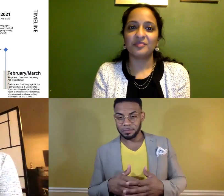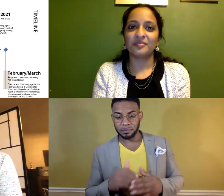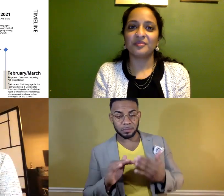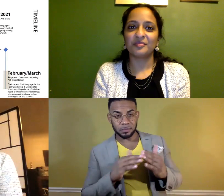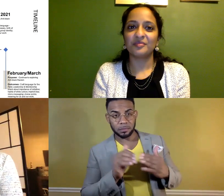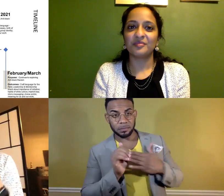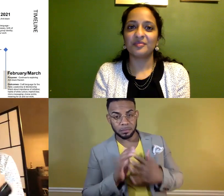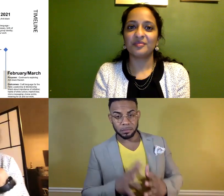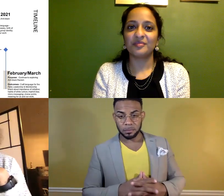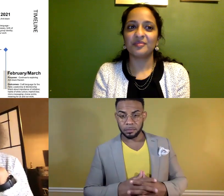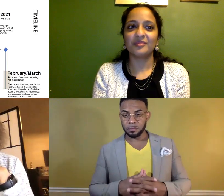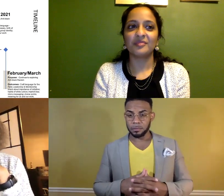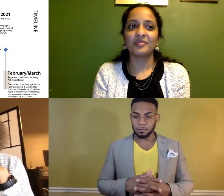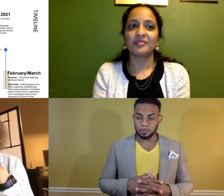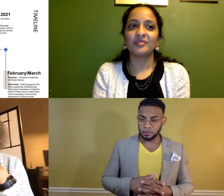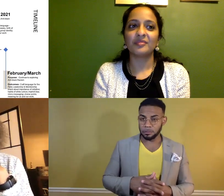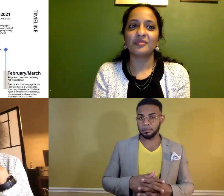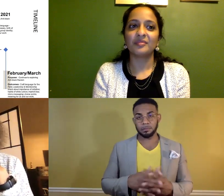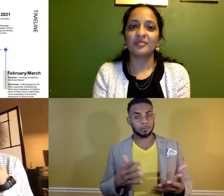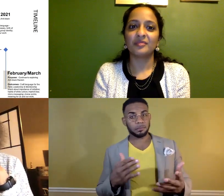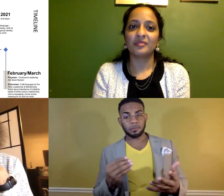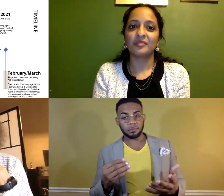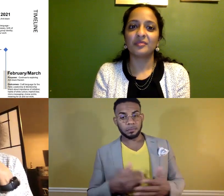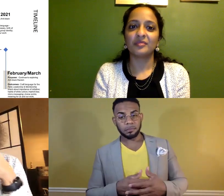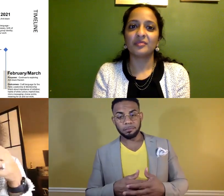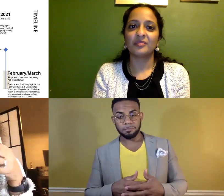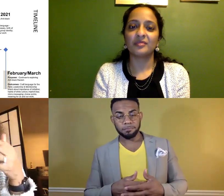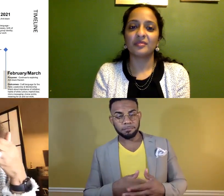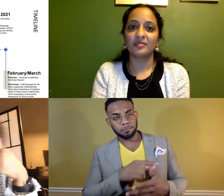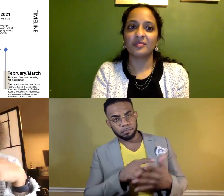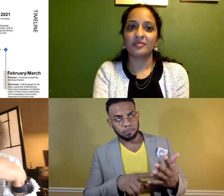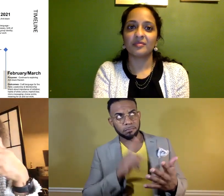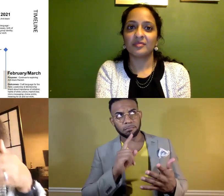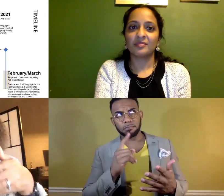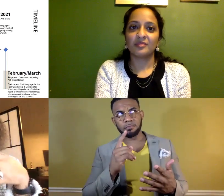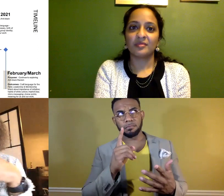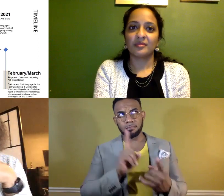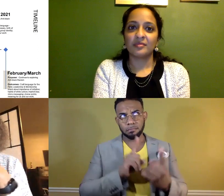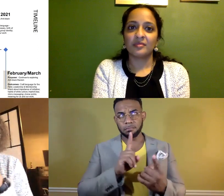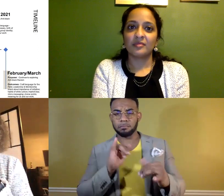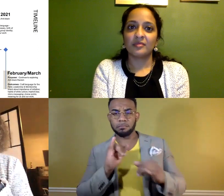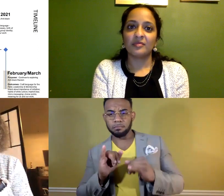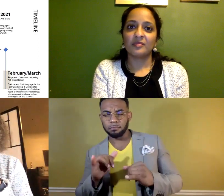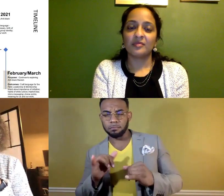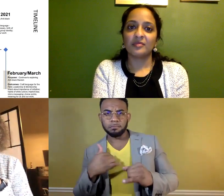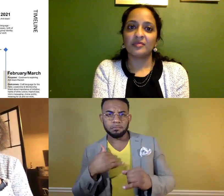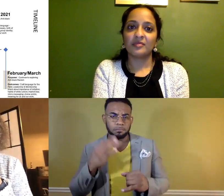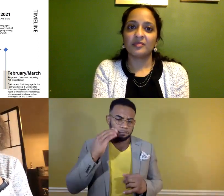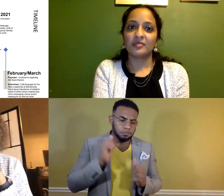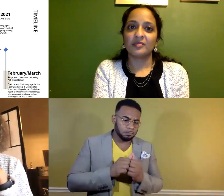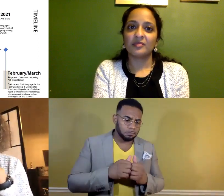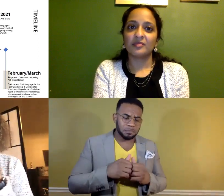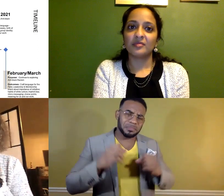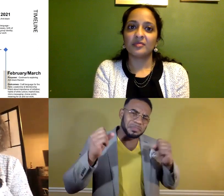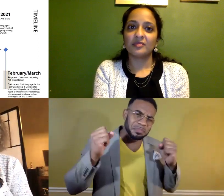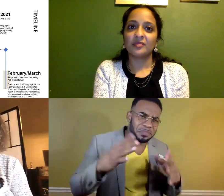community leaders. And those were one-on-one interviews that we had with a